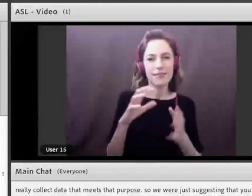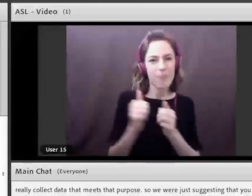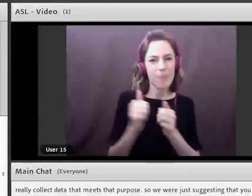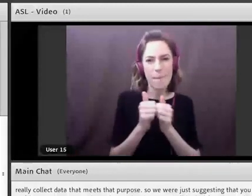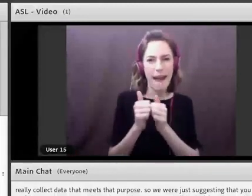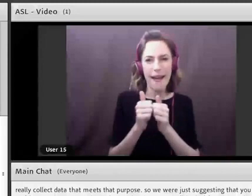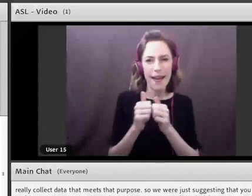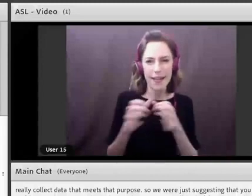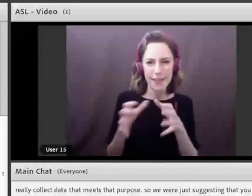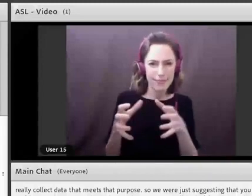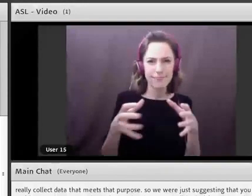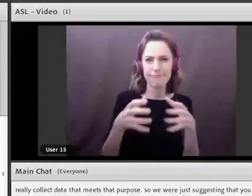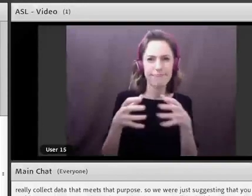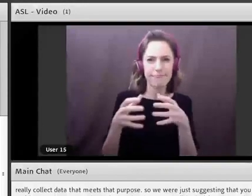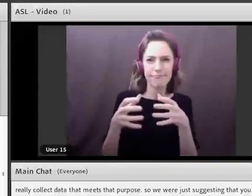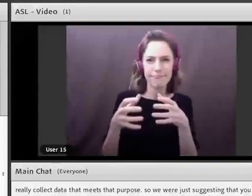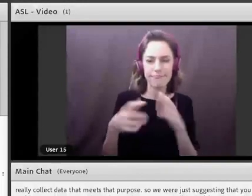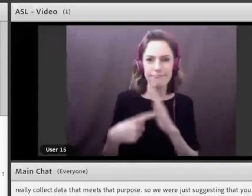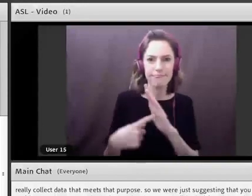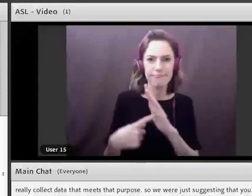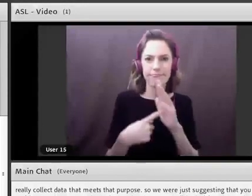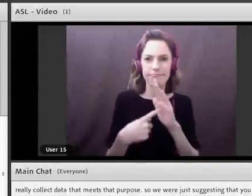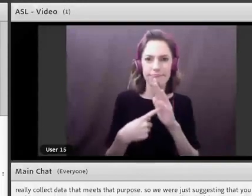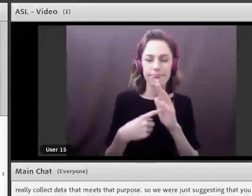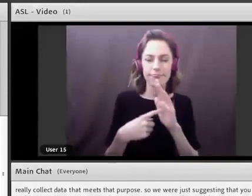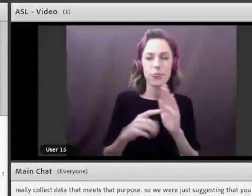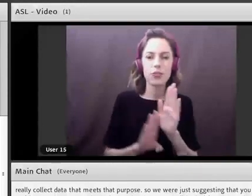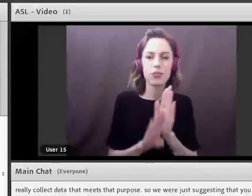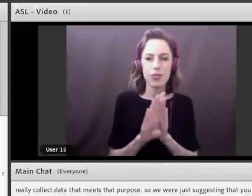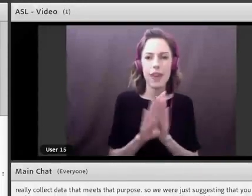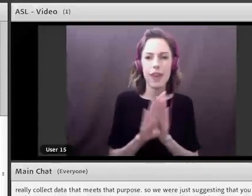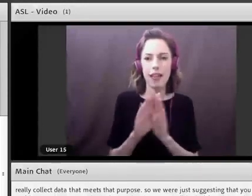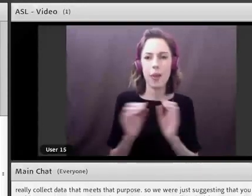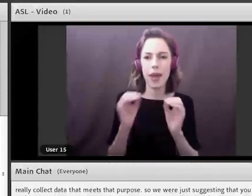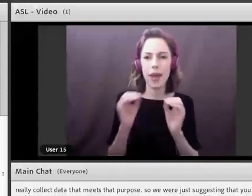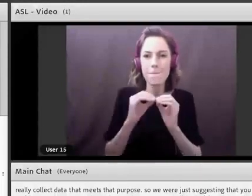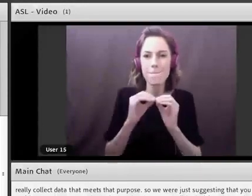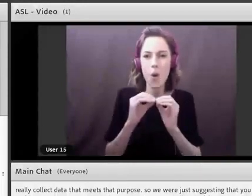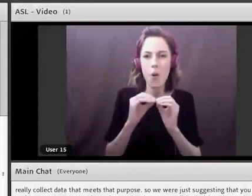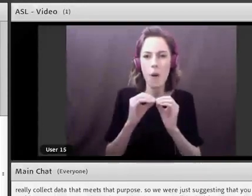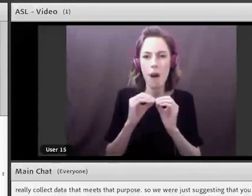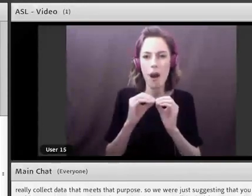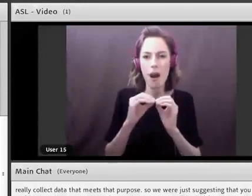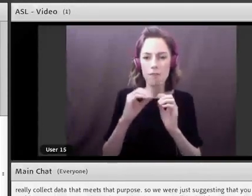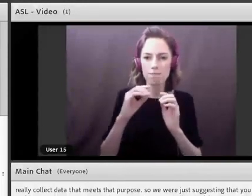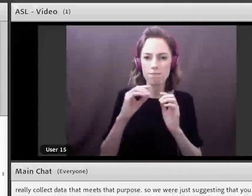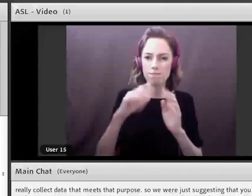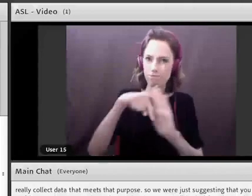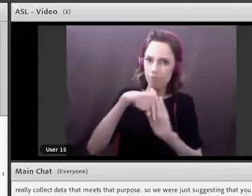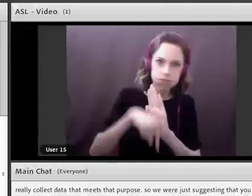obtain to come up with a more comprehensive picture of the situation of children with disabilities.